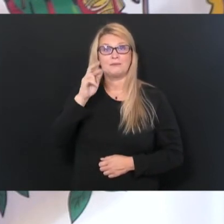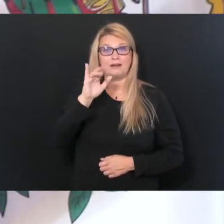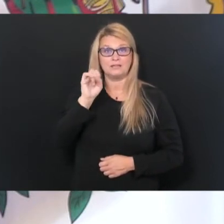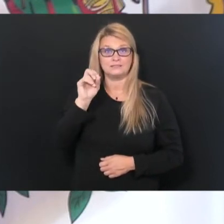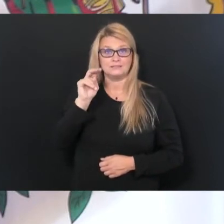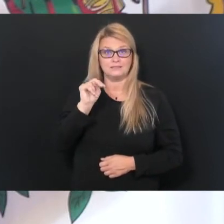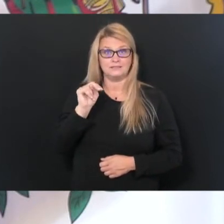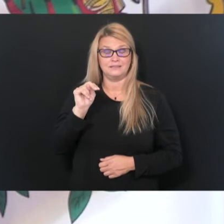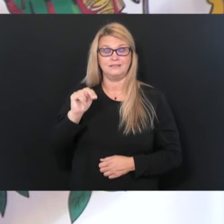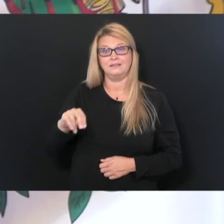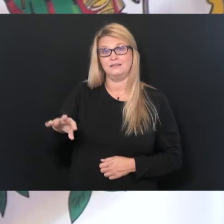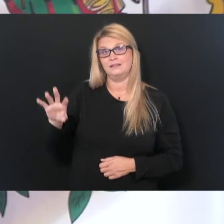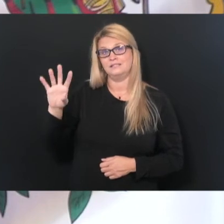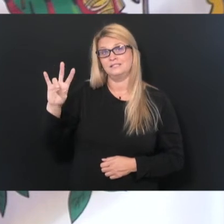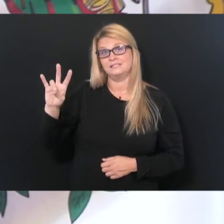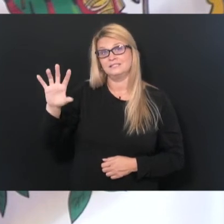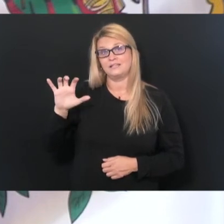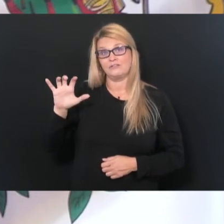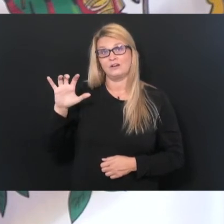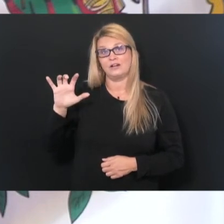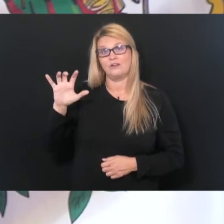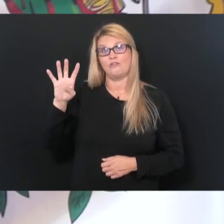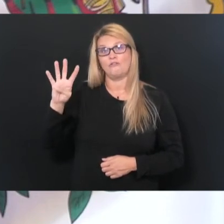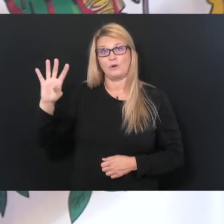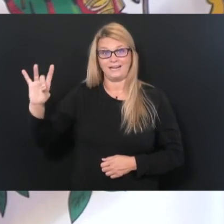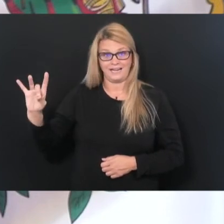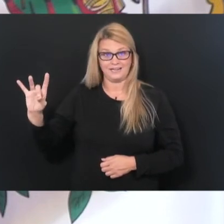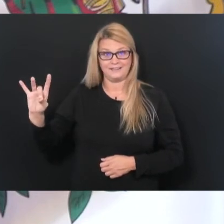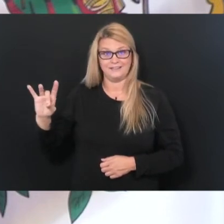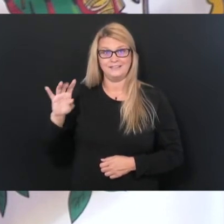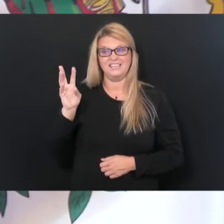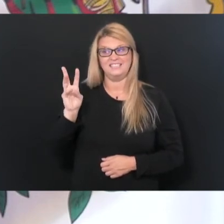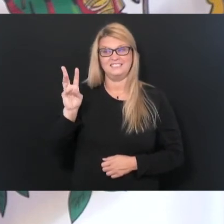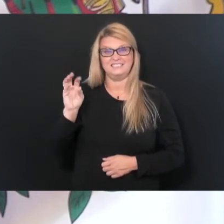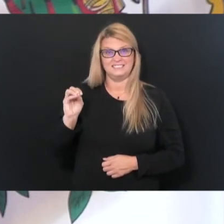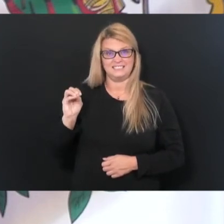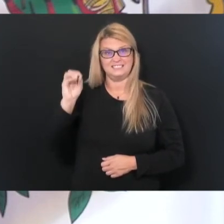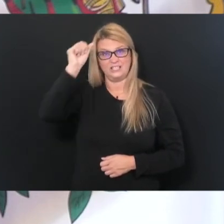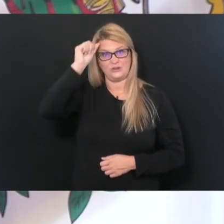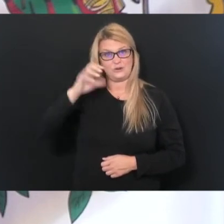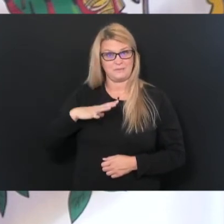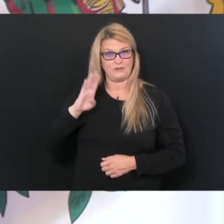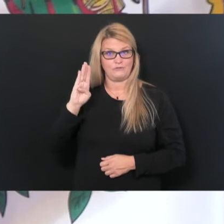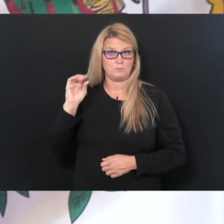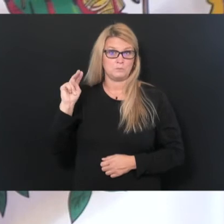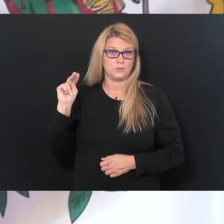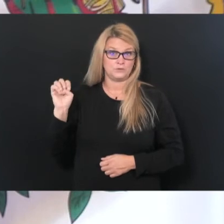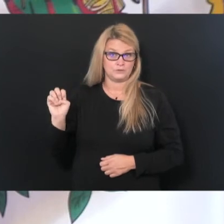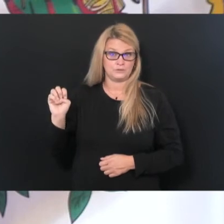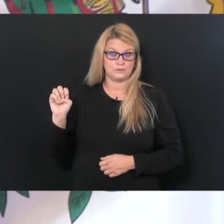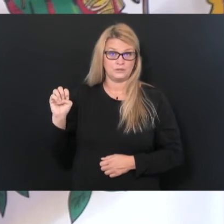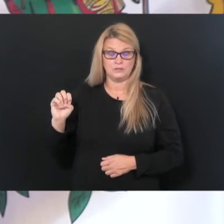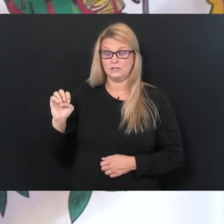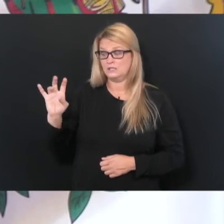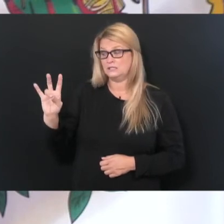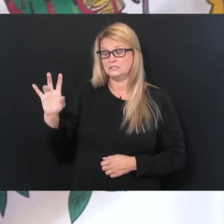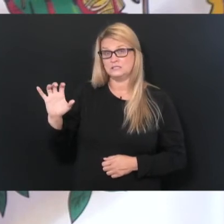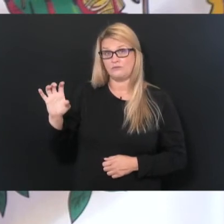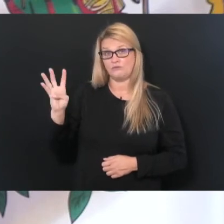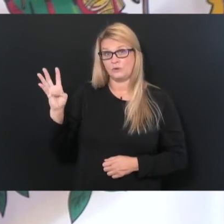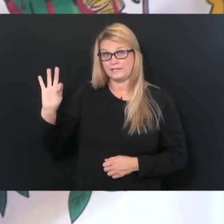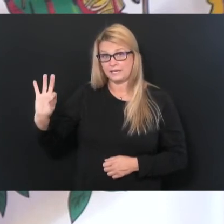County. Our 748th death, a 60-year-old male from Boone County. Our